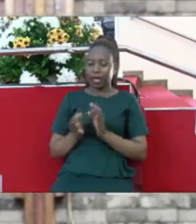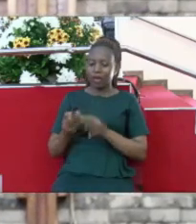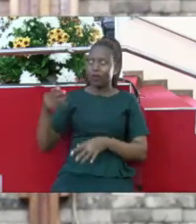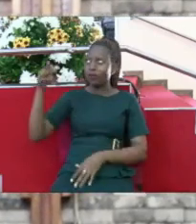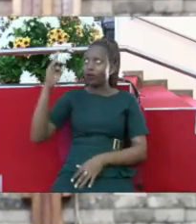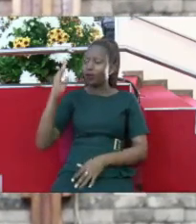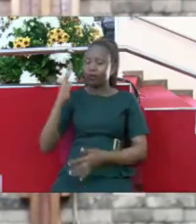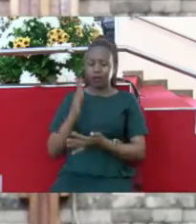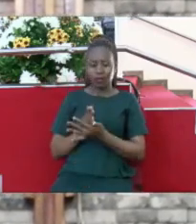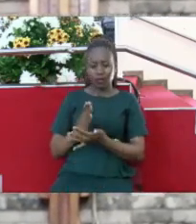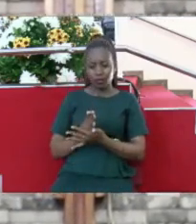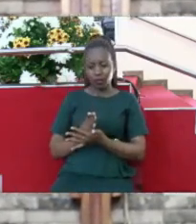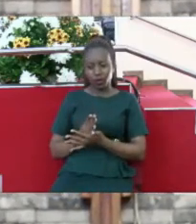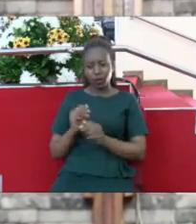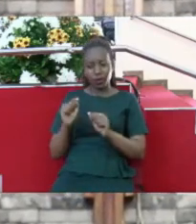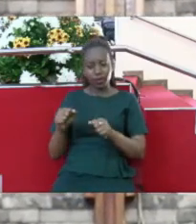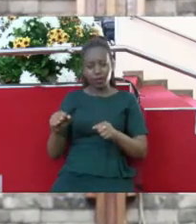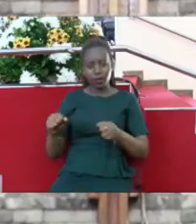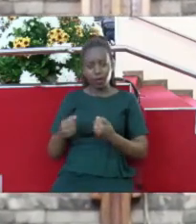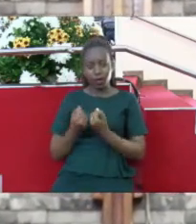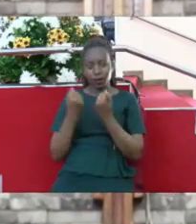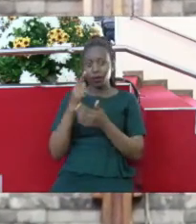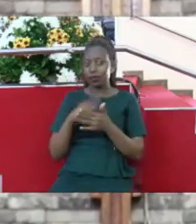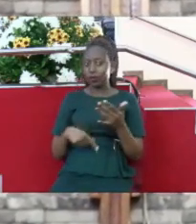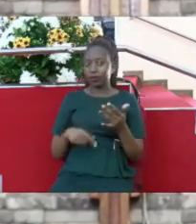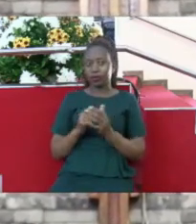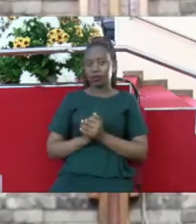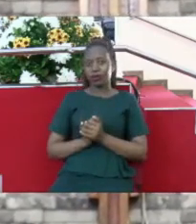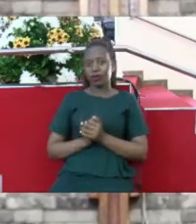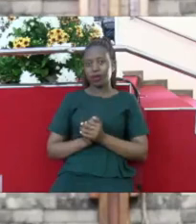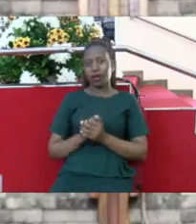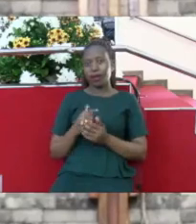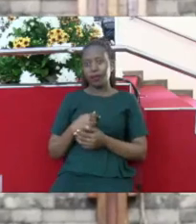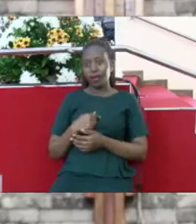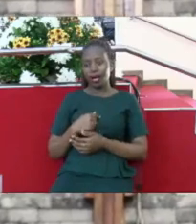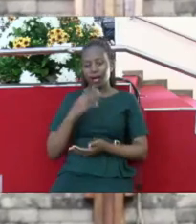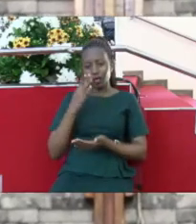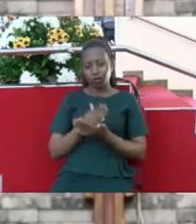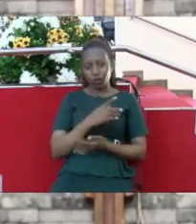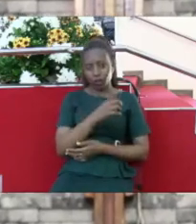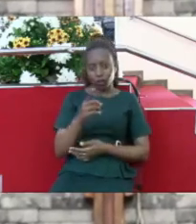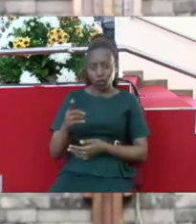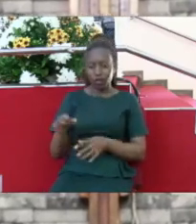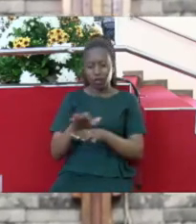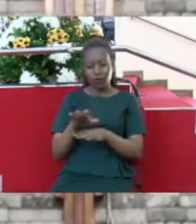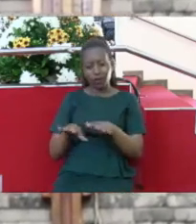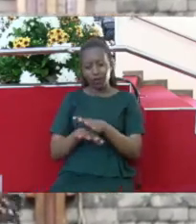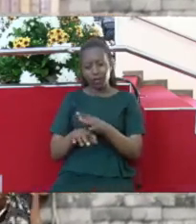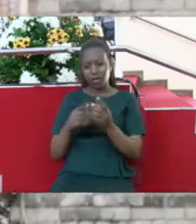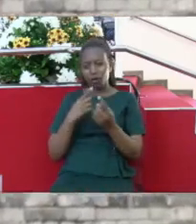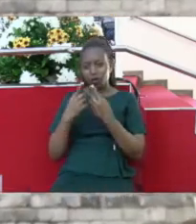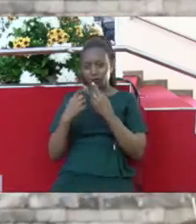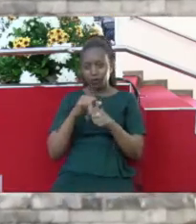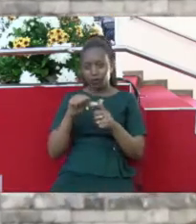true, I want to submit to us that this is true. Nataka kuambia kwamba hili jambo ni la kweli. If you had any doubts, kama ulikuwa